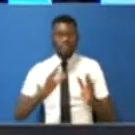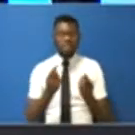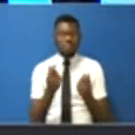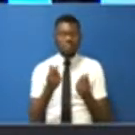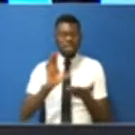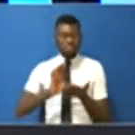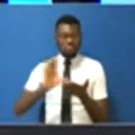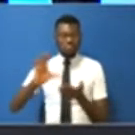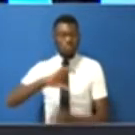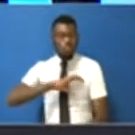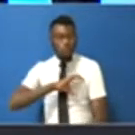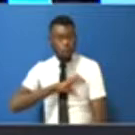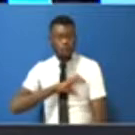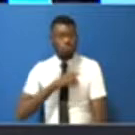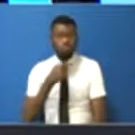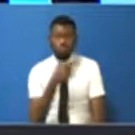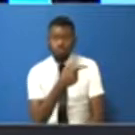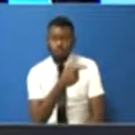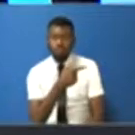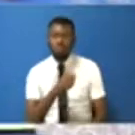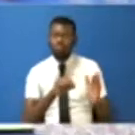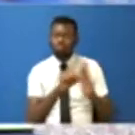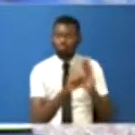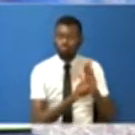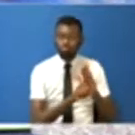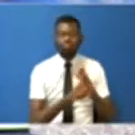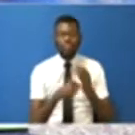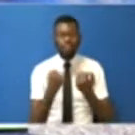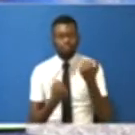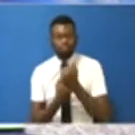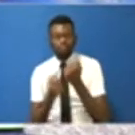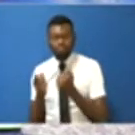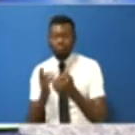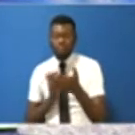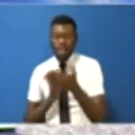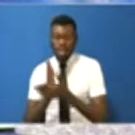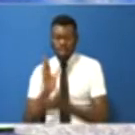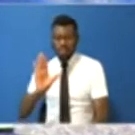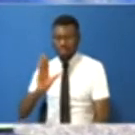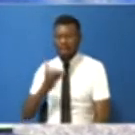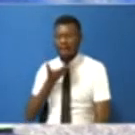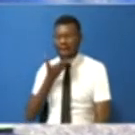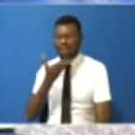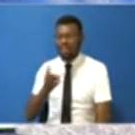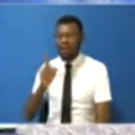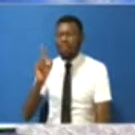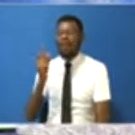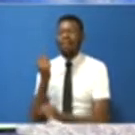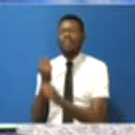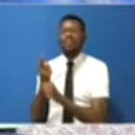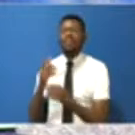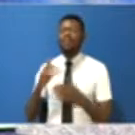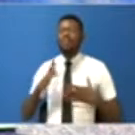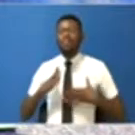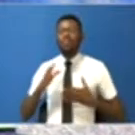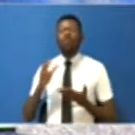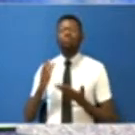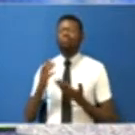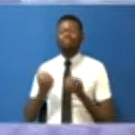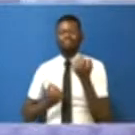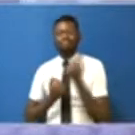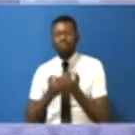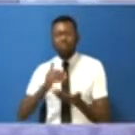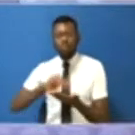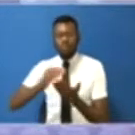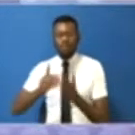and says you're on the state capture and you have a right to respond to this a minute for that in terms of those who are funding your campaign